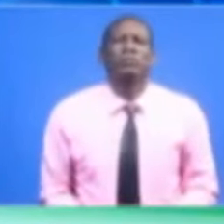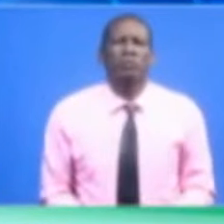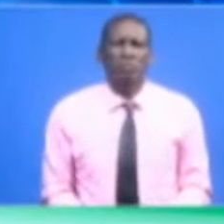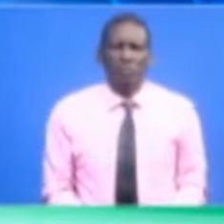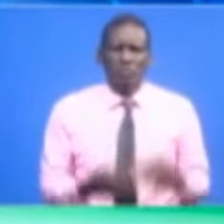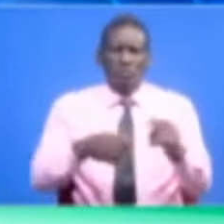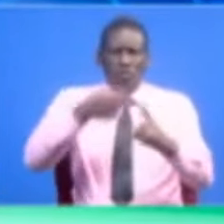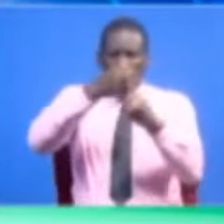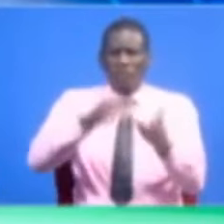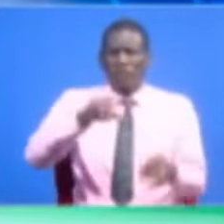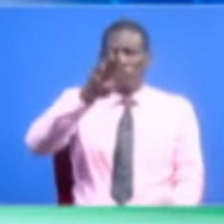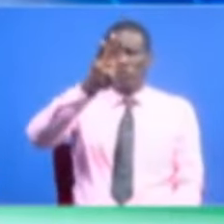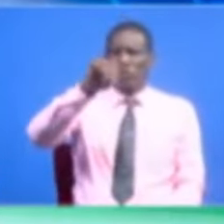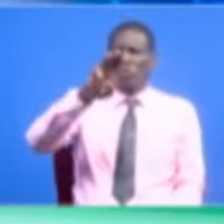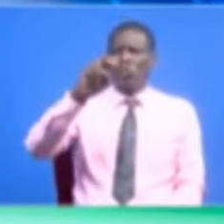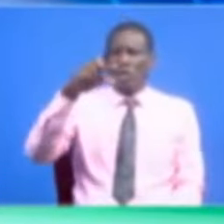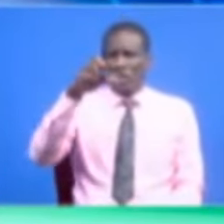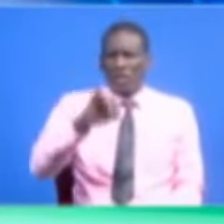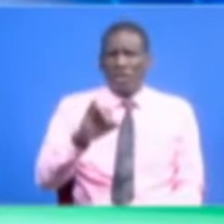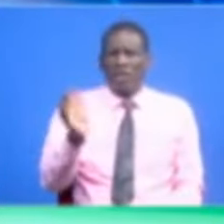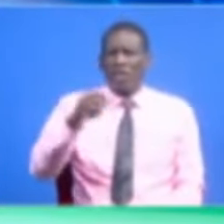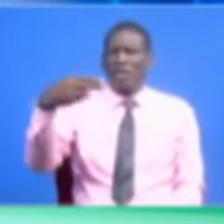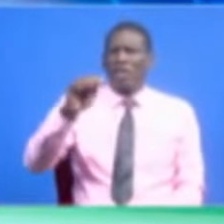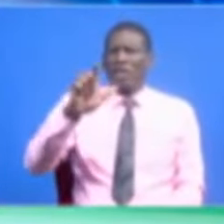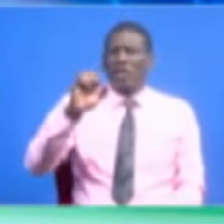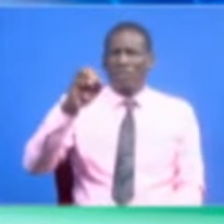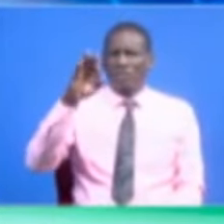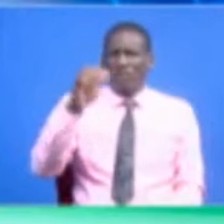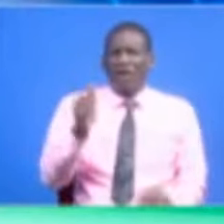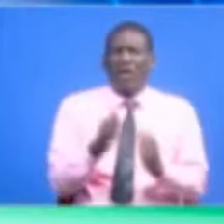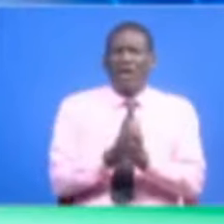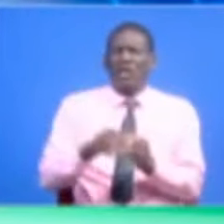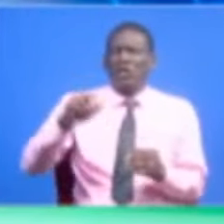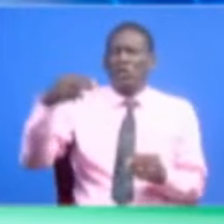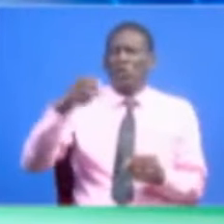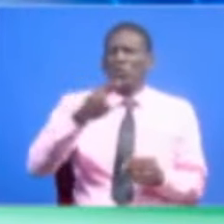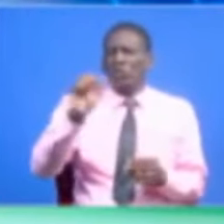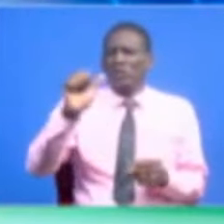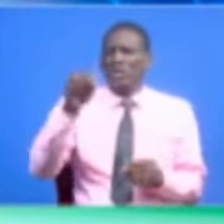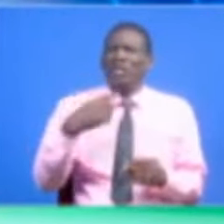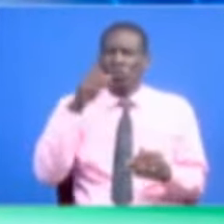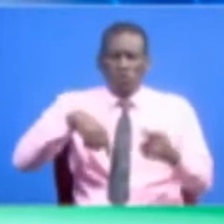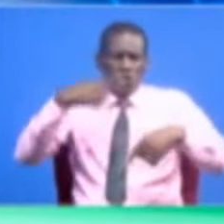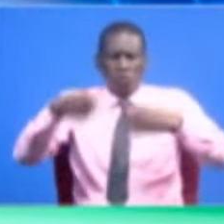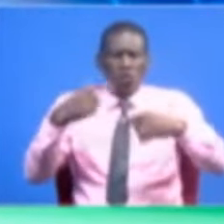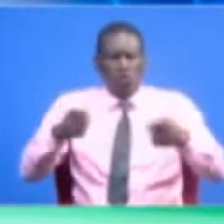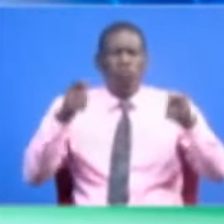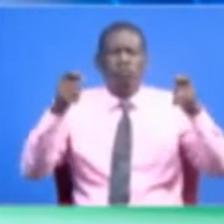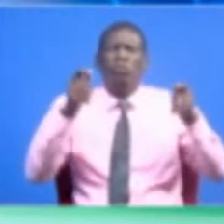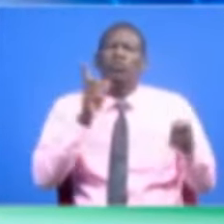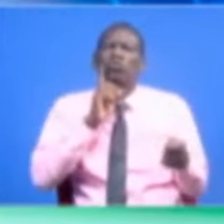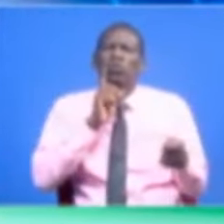Well, activists Boniface Mwangi, Hanifa, Adan and Hussein, Khalid have vowed to carry on with the anti-tax demos